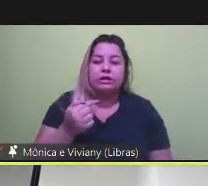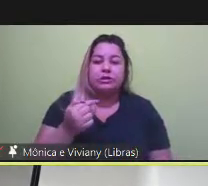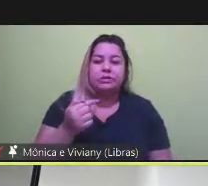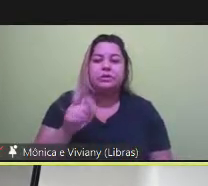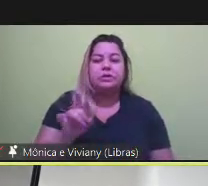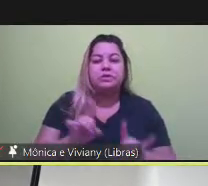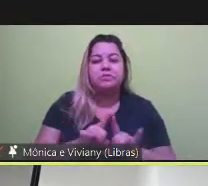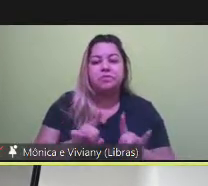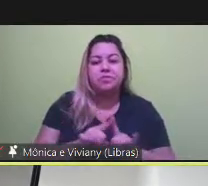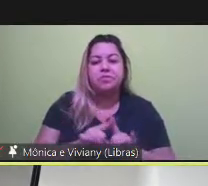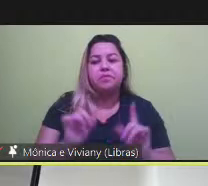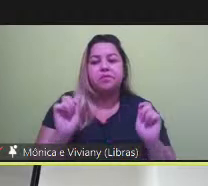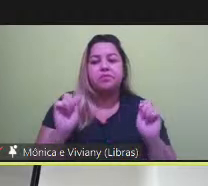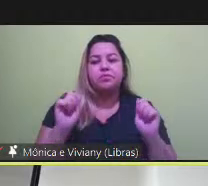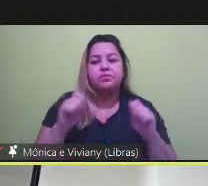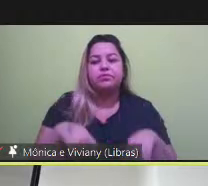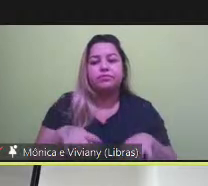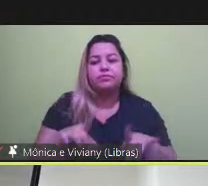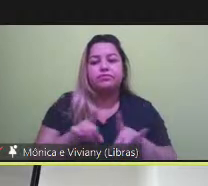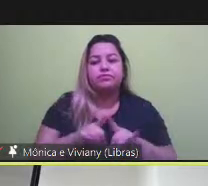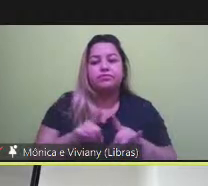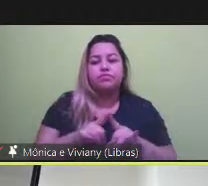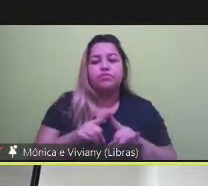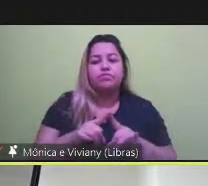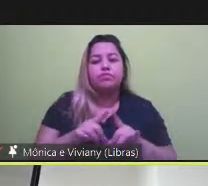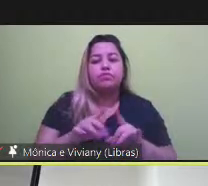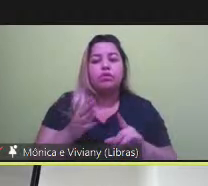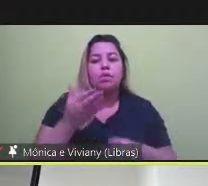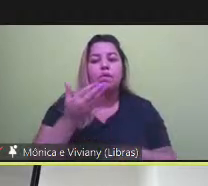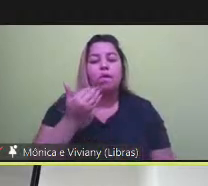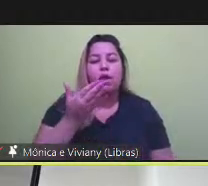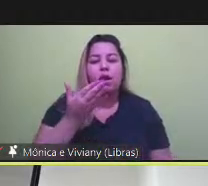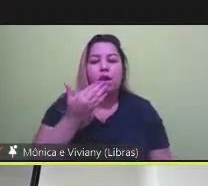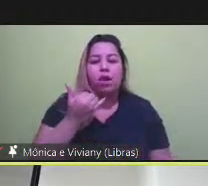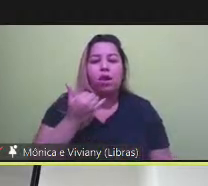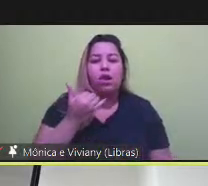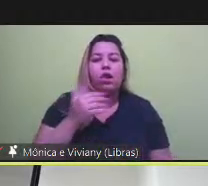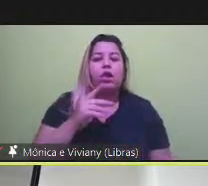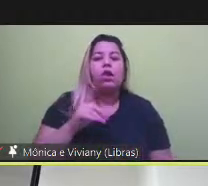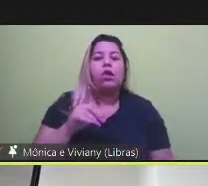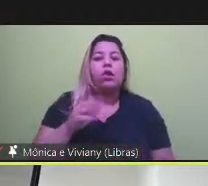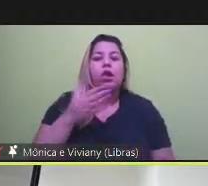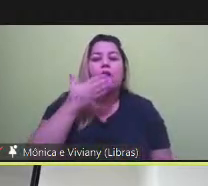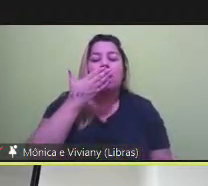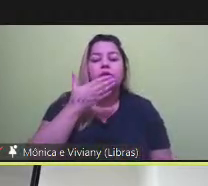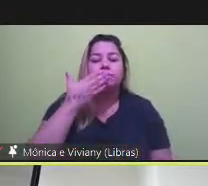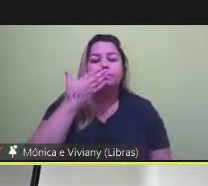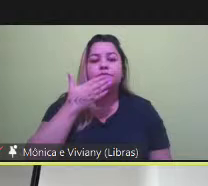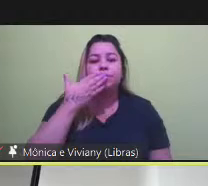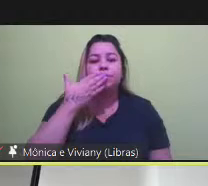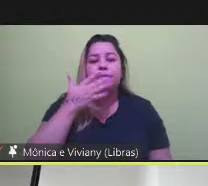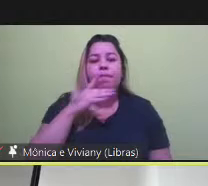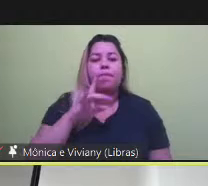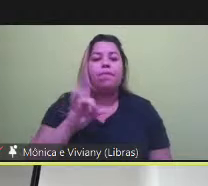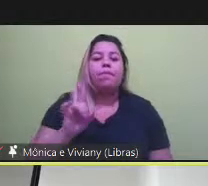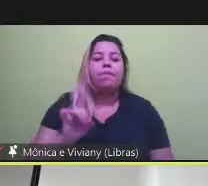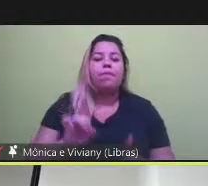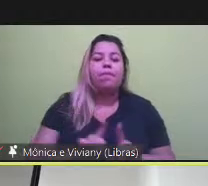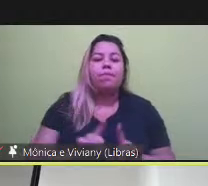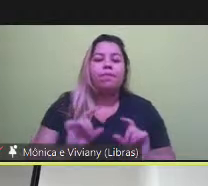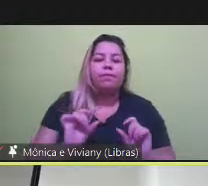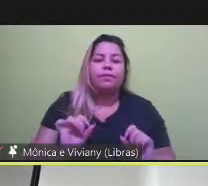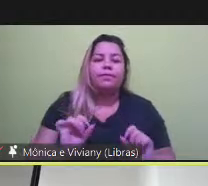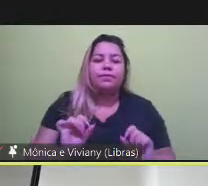2016 and 17, actually, we created a tax on sugary drinks